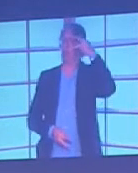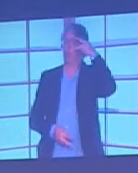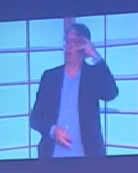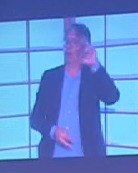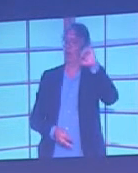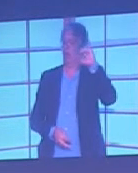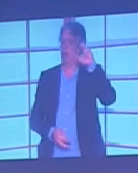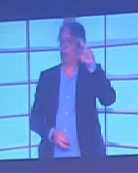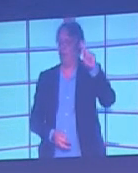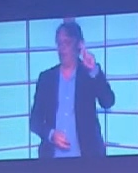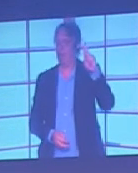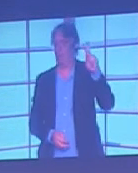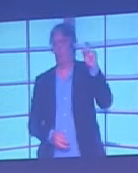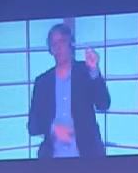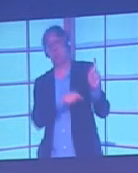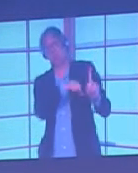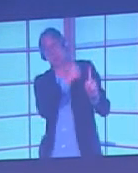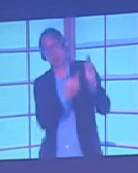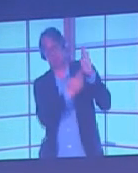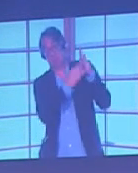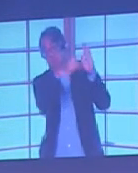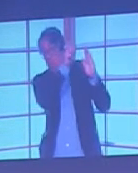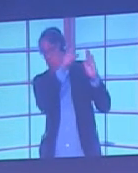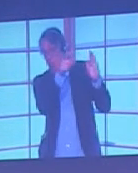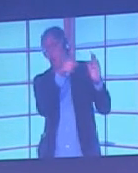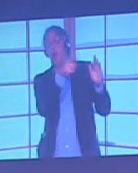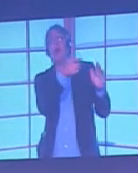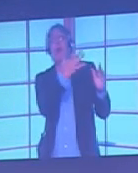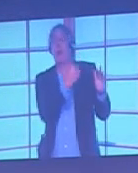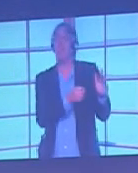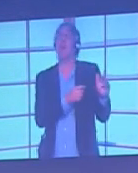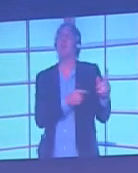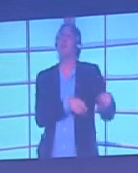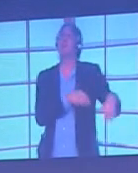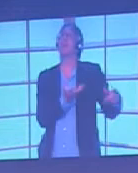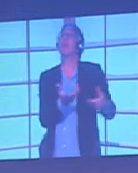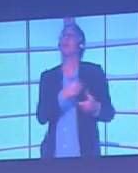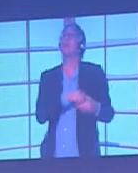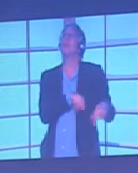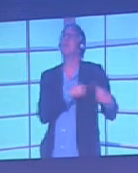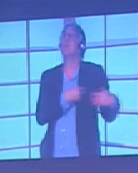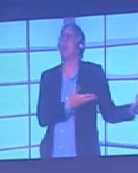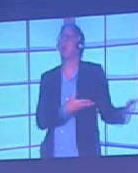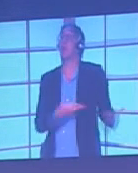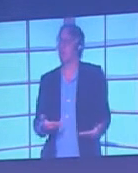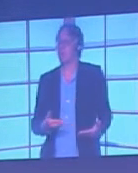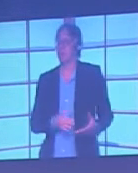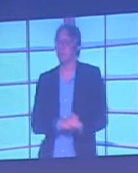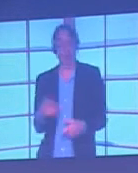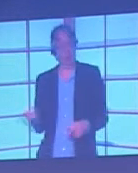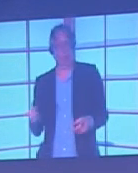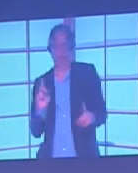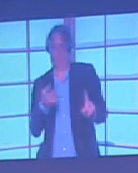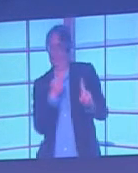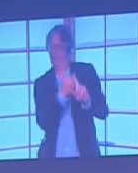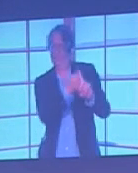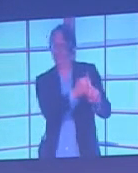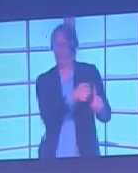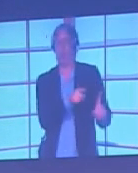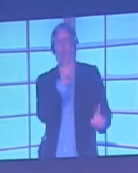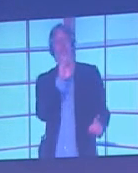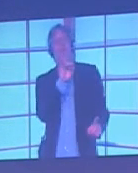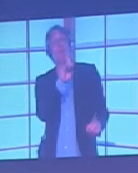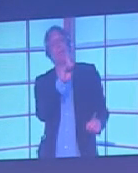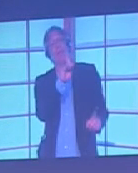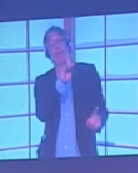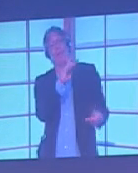come to events like this have an accessible and inclusive welcome, so they'll be working in that sector too. And you're going